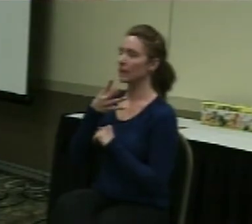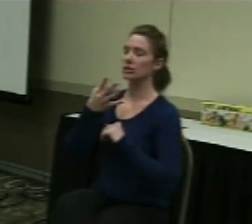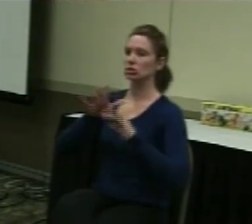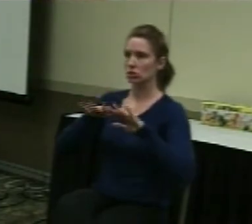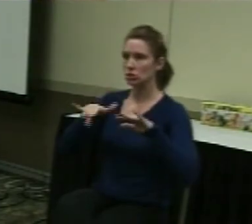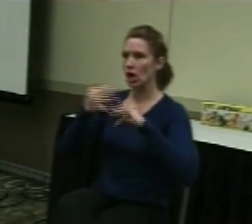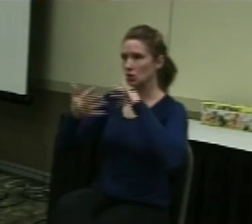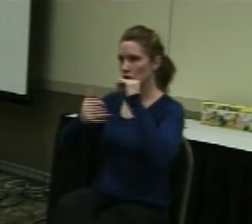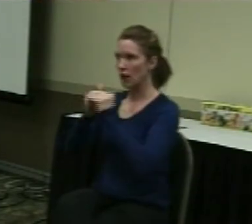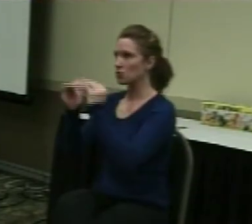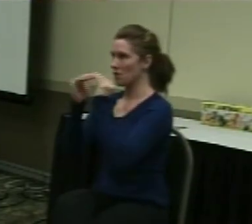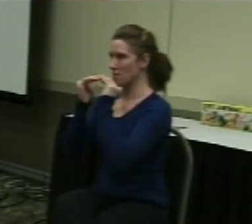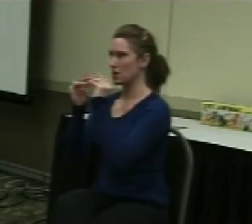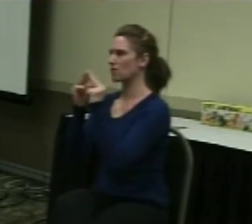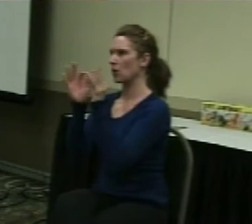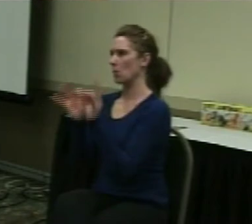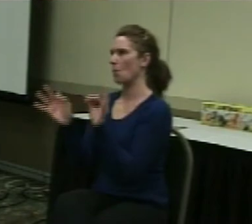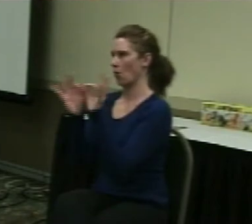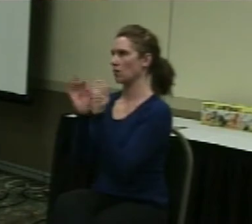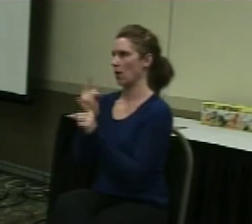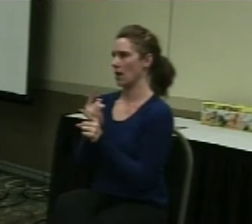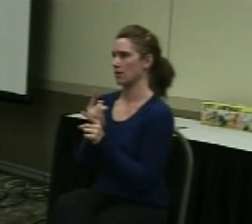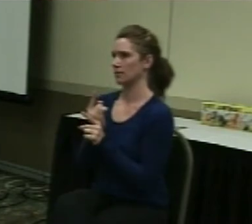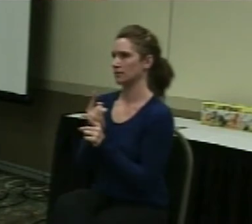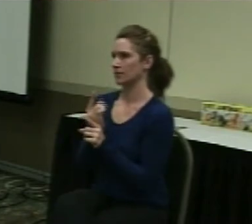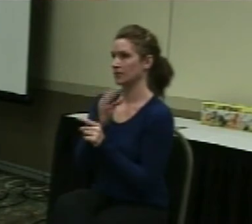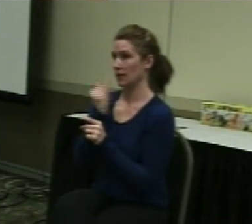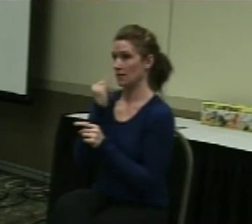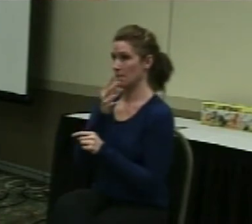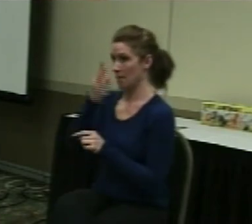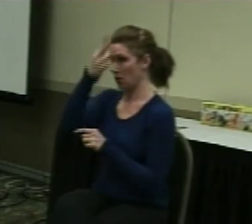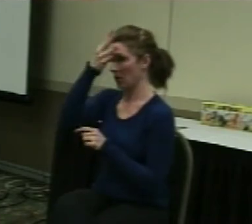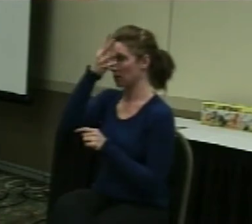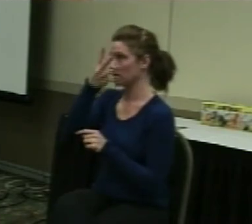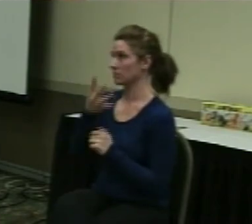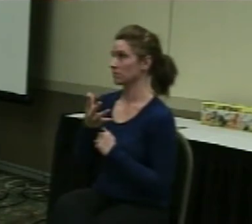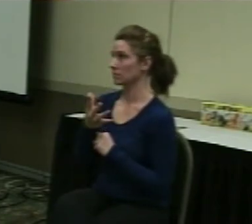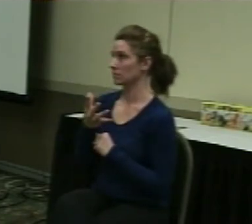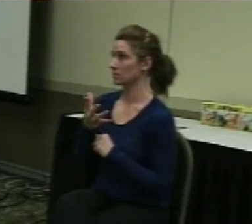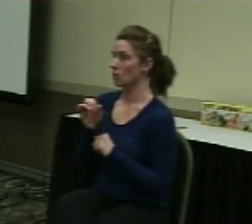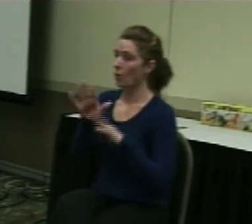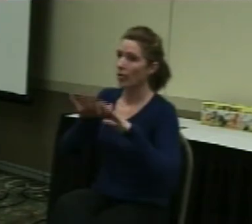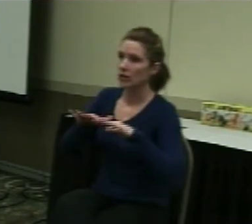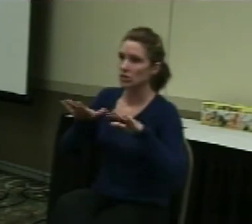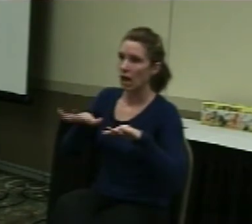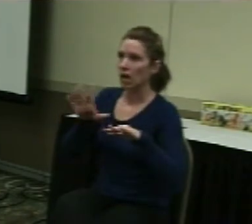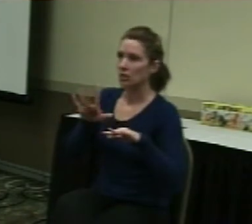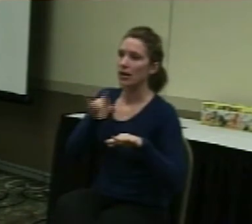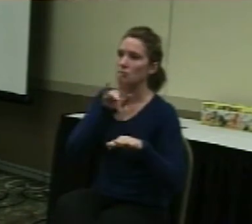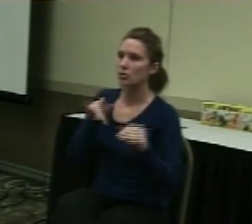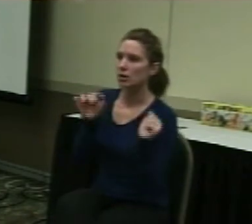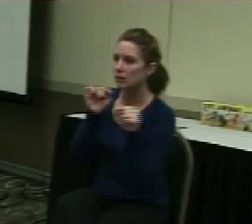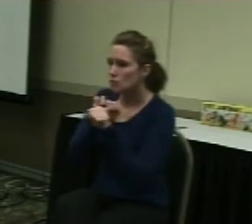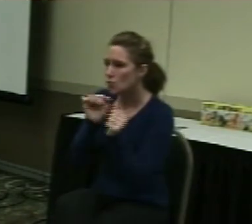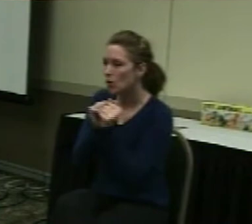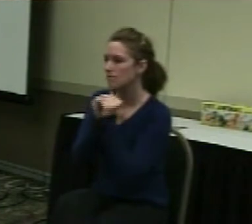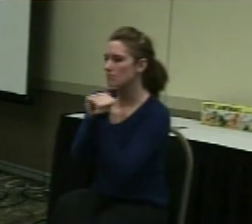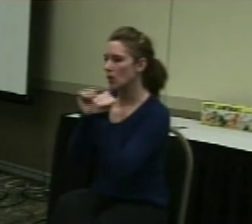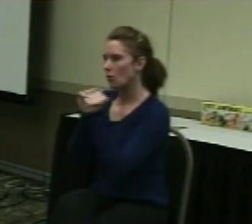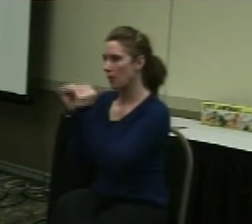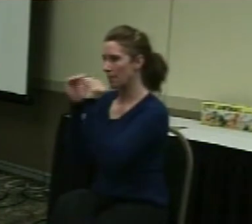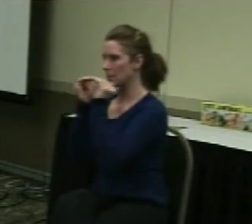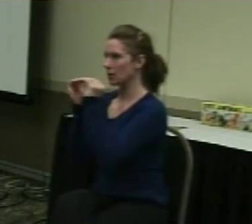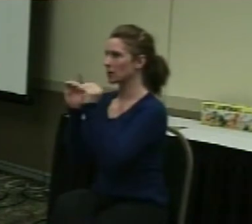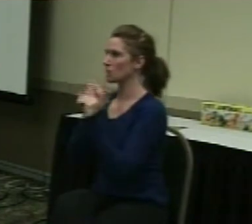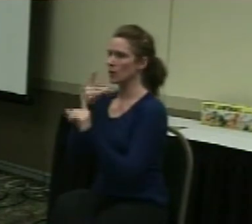with peers, it's such a big deal, isn't it? And if the parent, if the, you know, the child can work well with peers, it makes